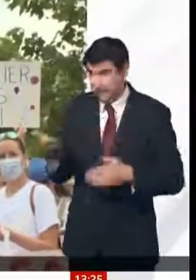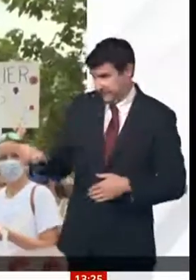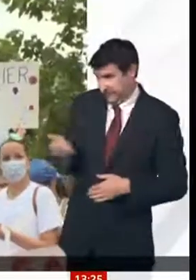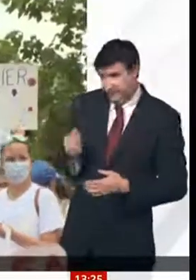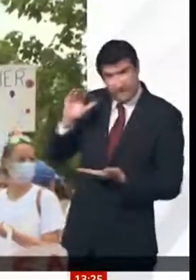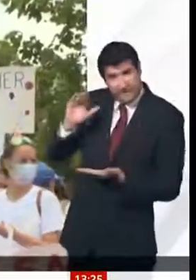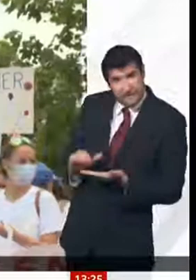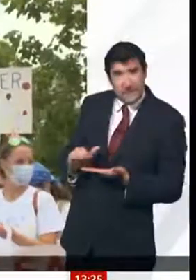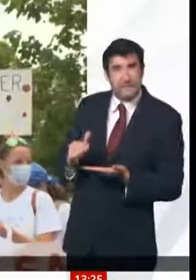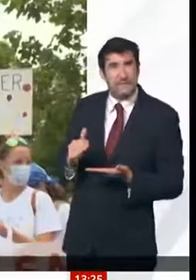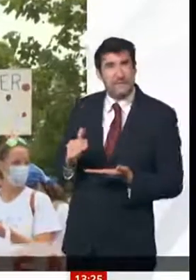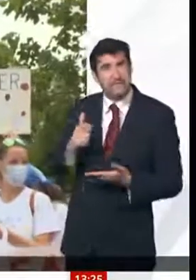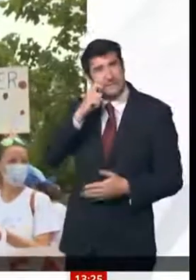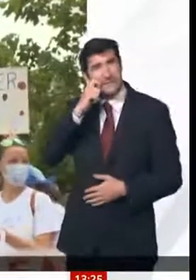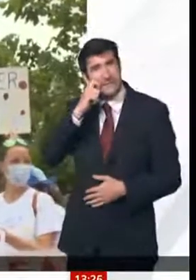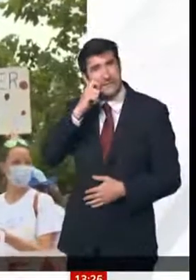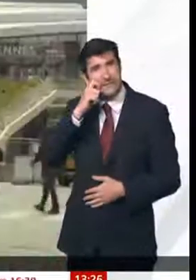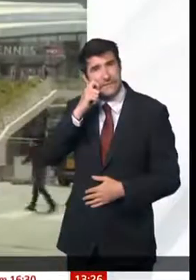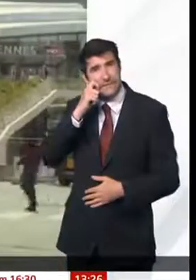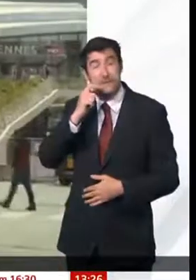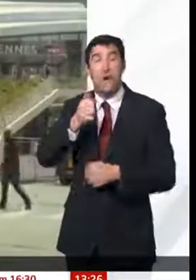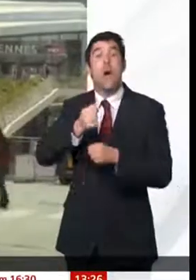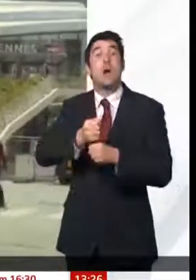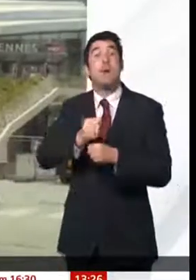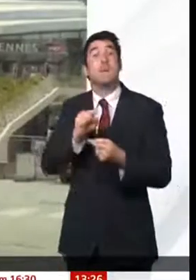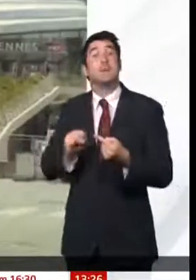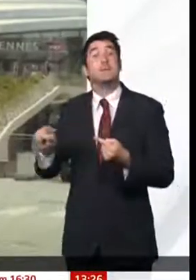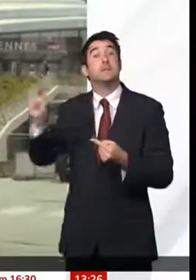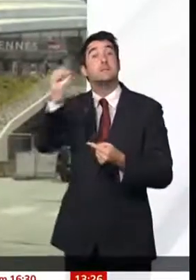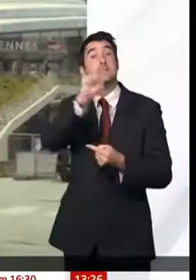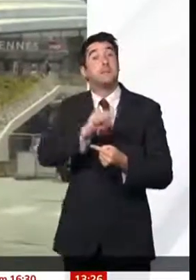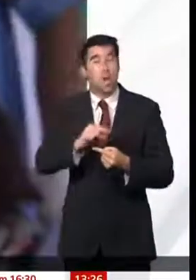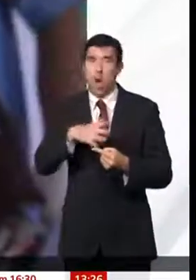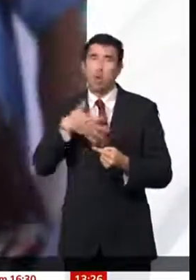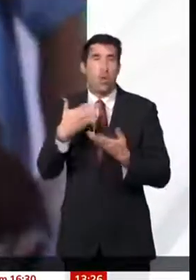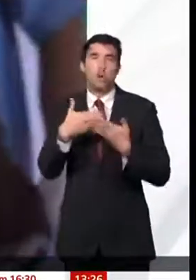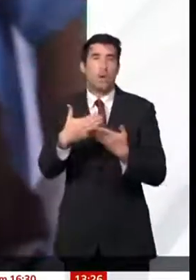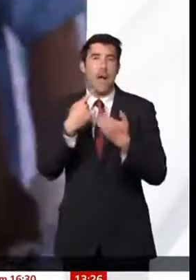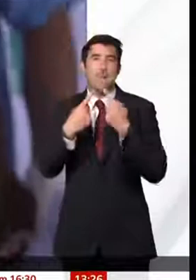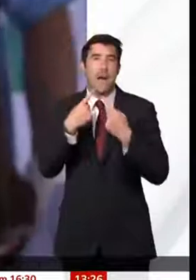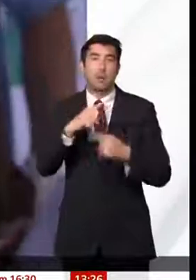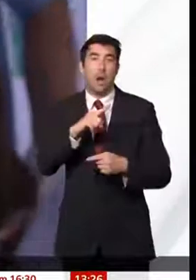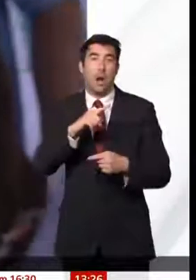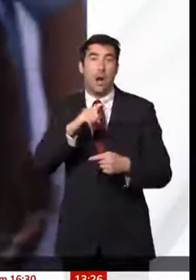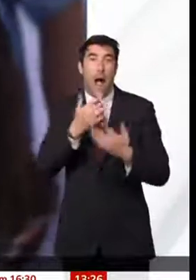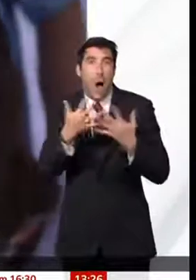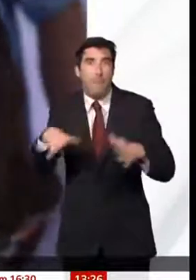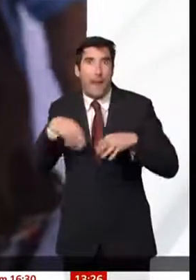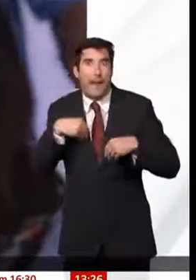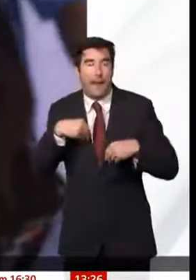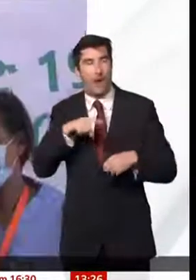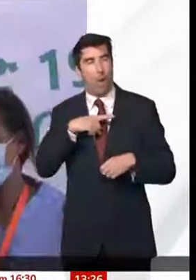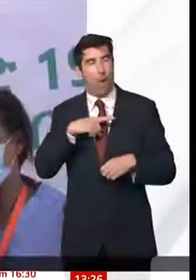data of healthcare worker infections and deaths out of fear of facing legal action. COVID vaccines are in scarce